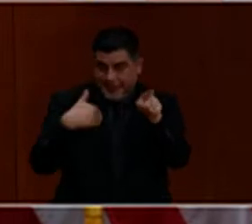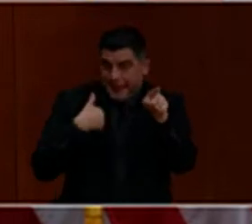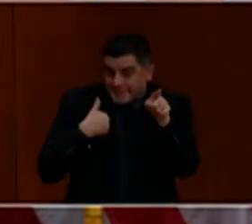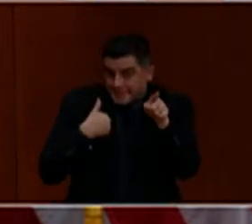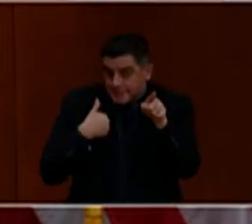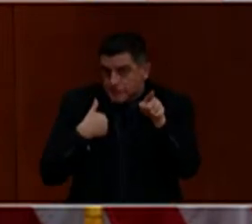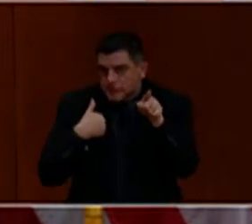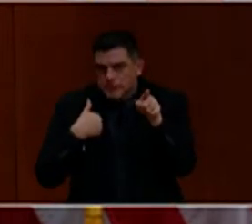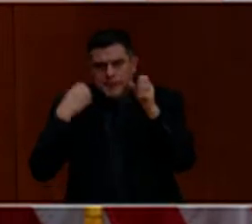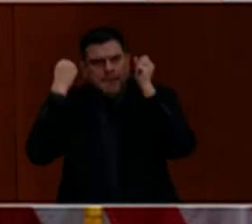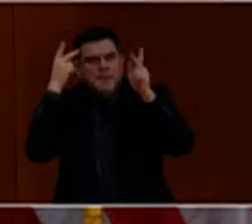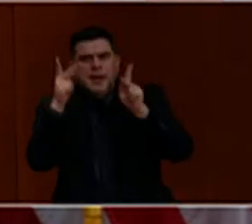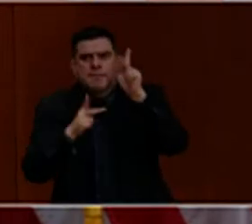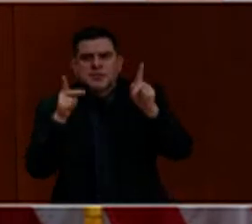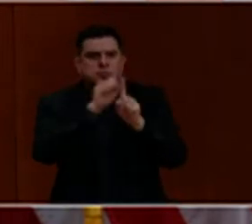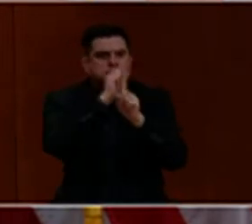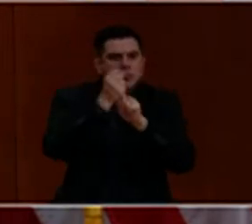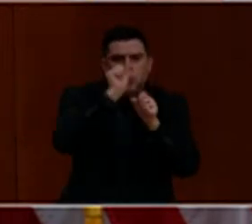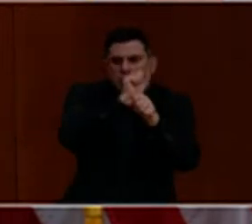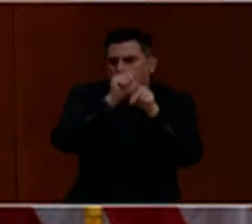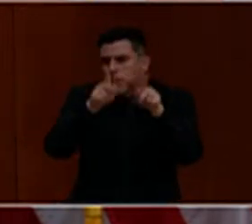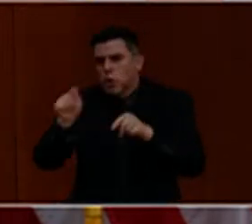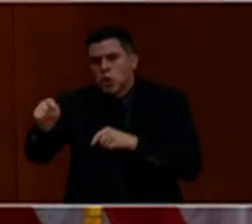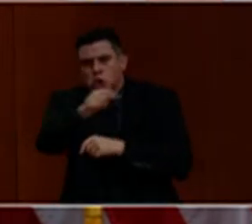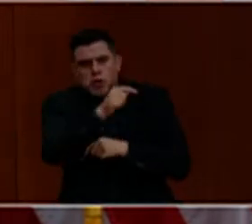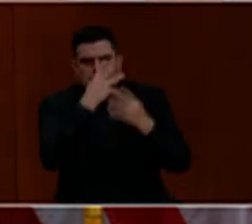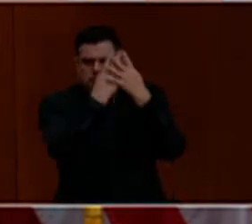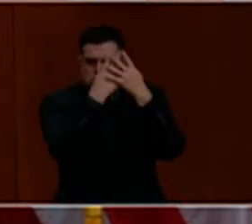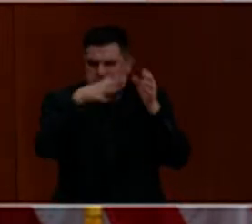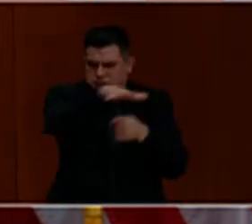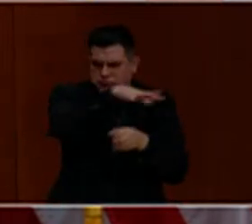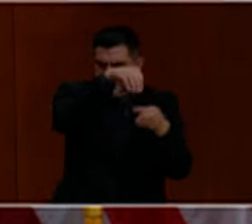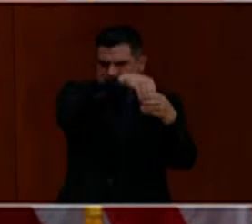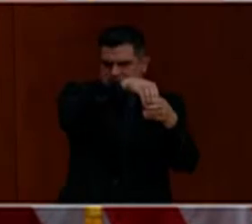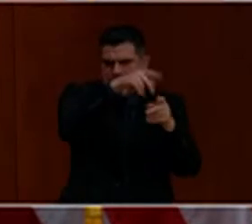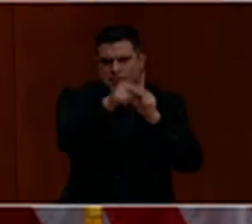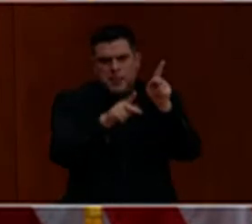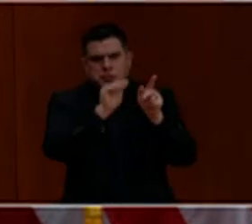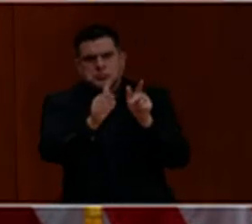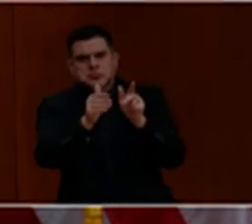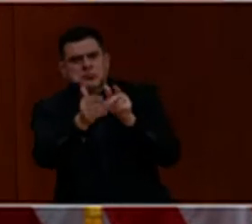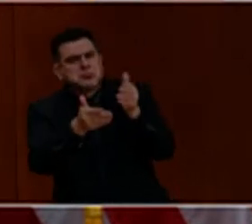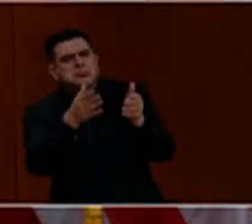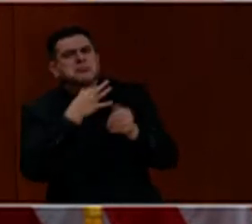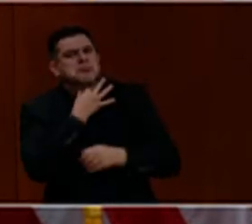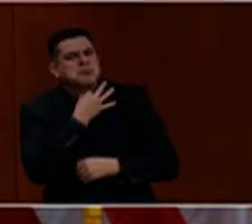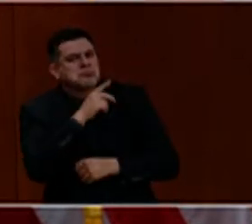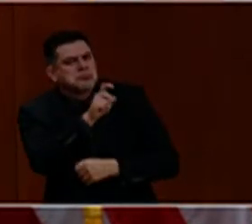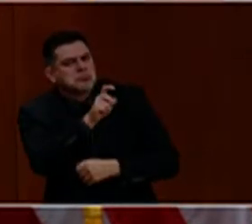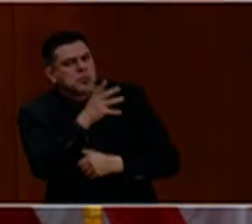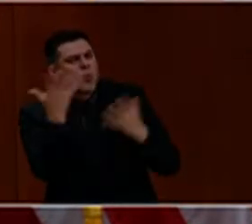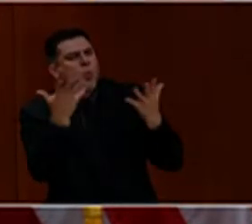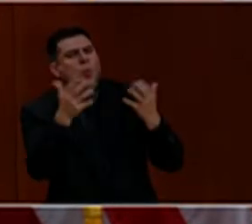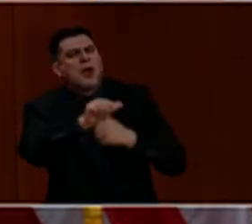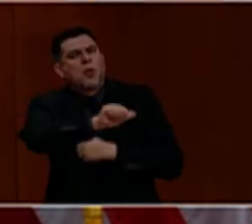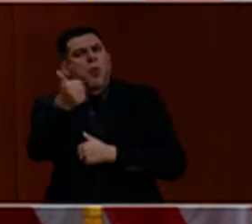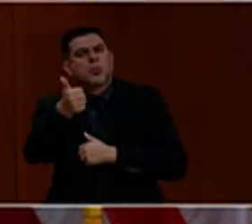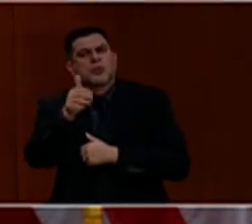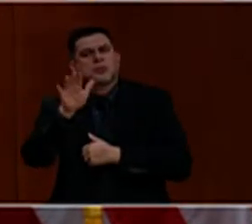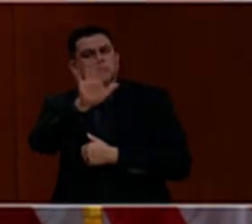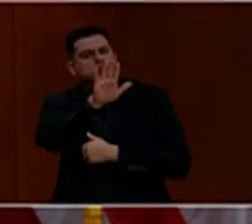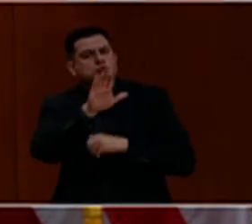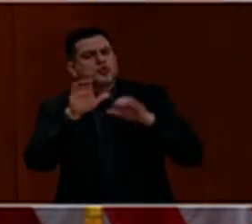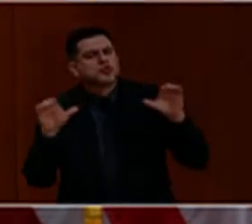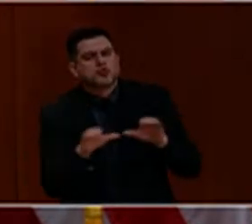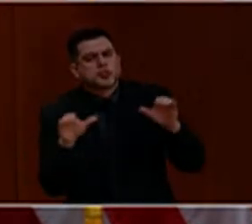COVID. What specific and additional measures is your administration taking to ensure that, to prevent